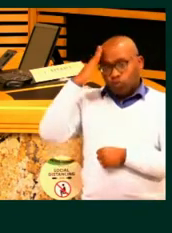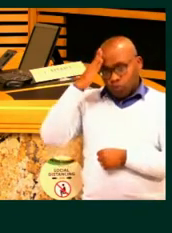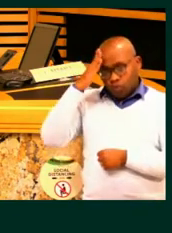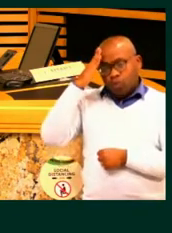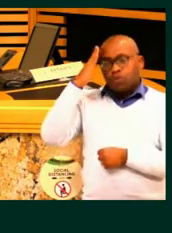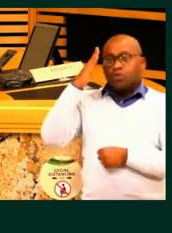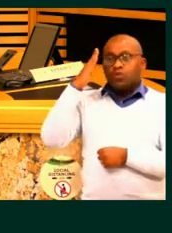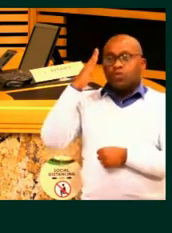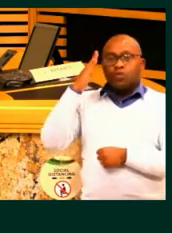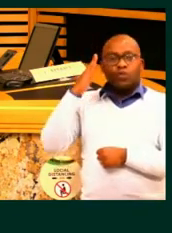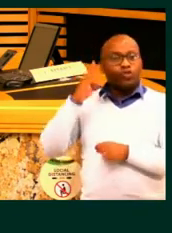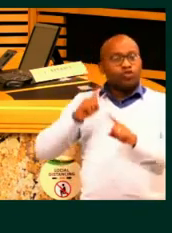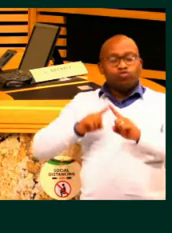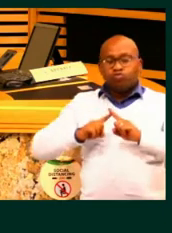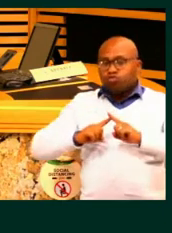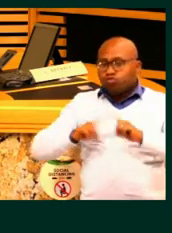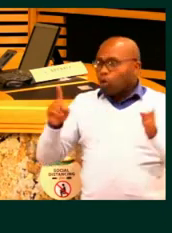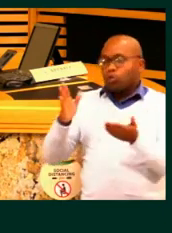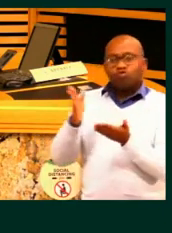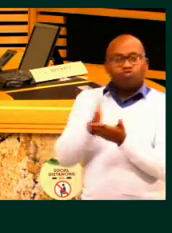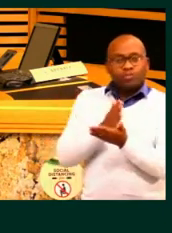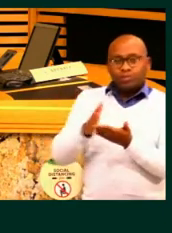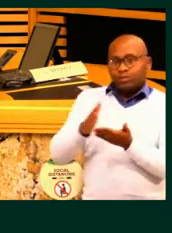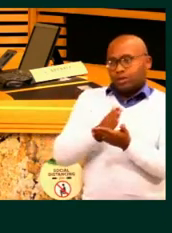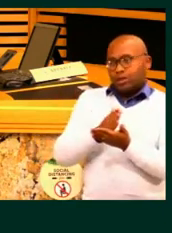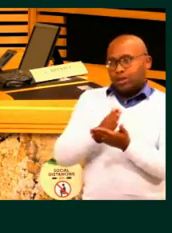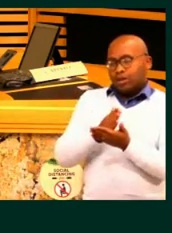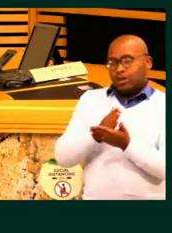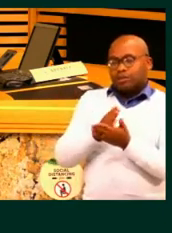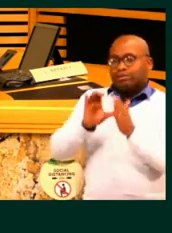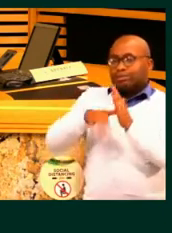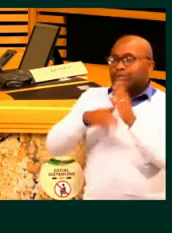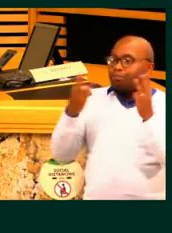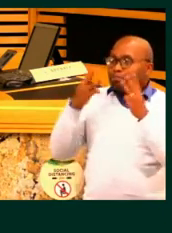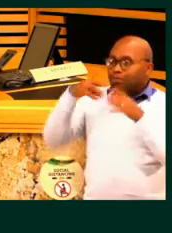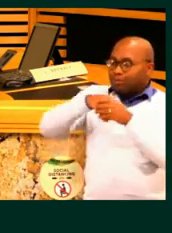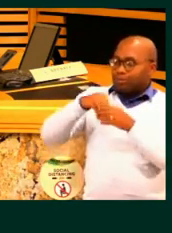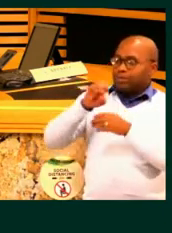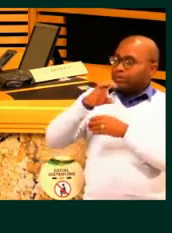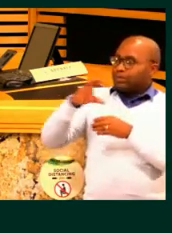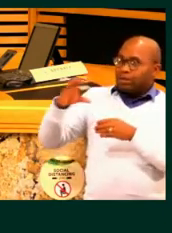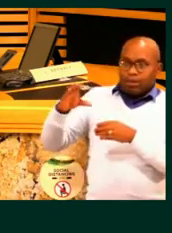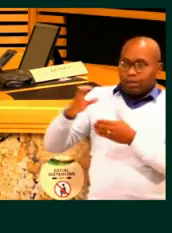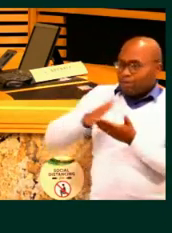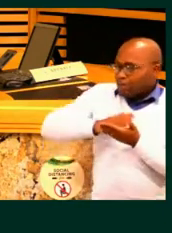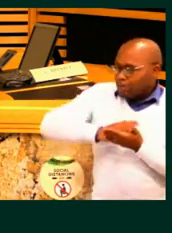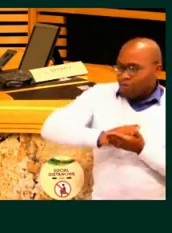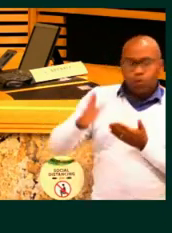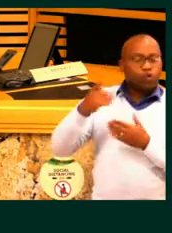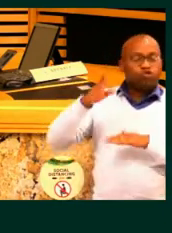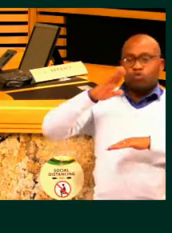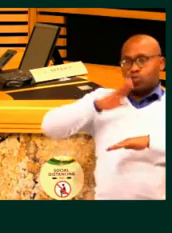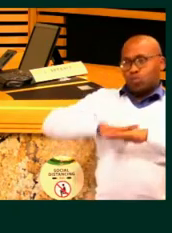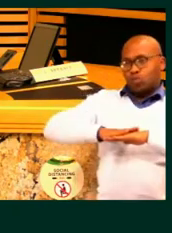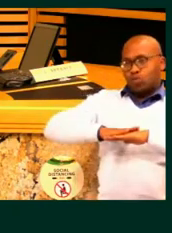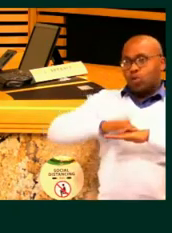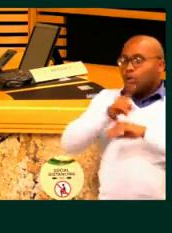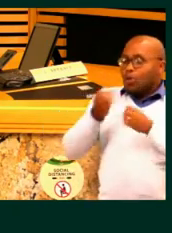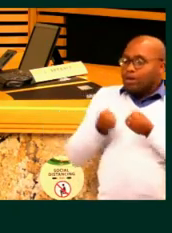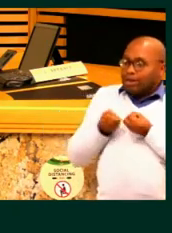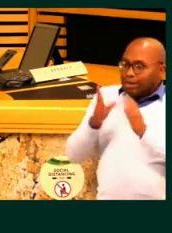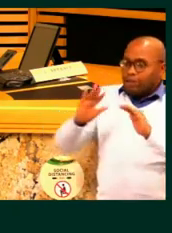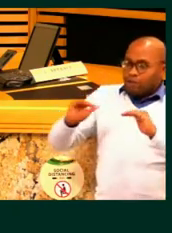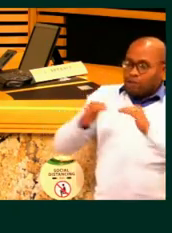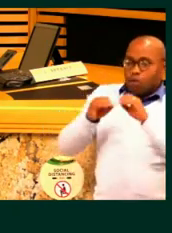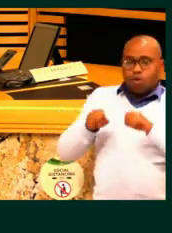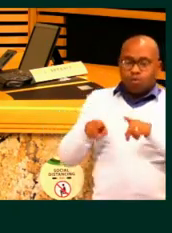there shall be no discrimination against disabled people and they shall enjoy equal opportunities in all spheres of life and